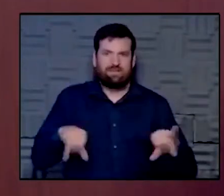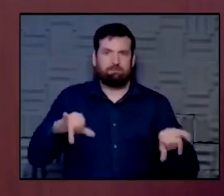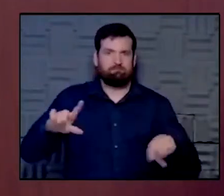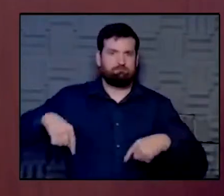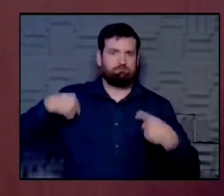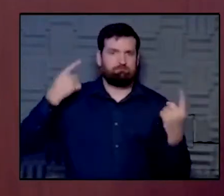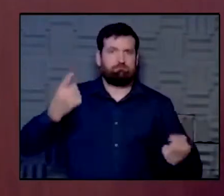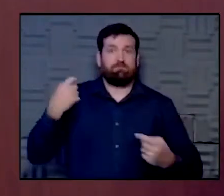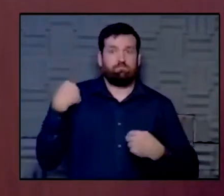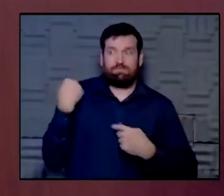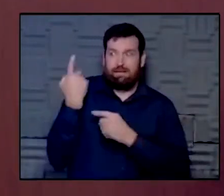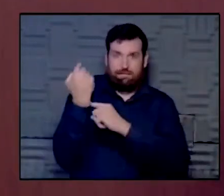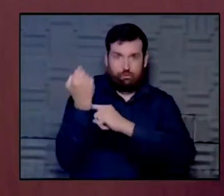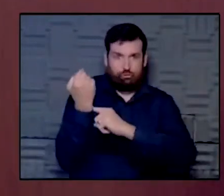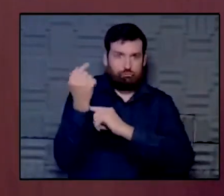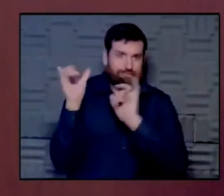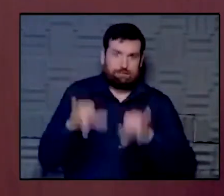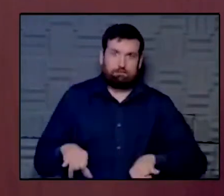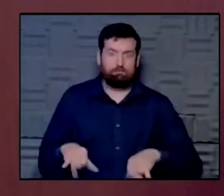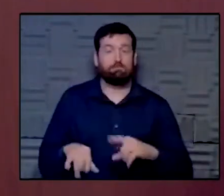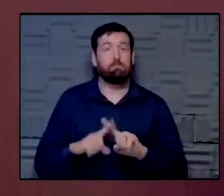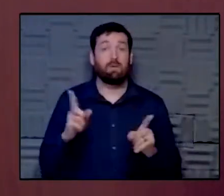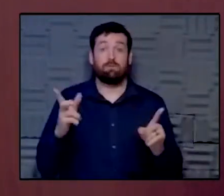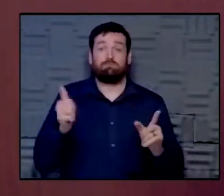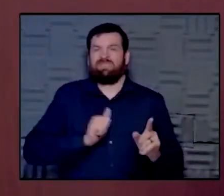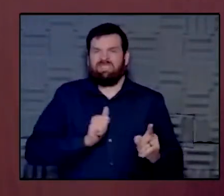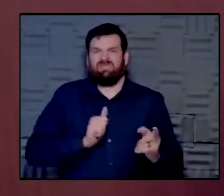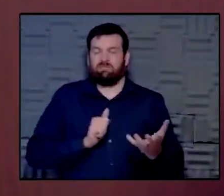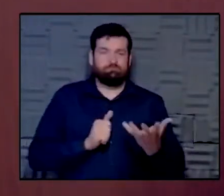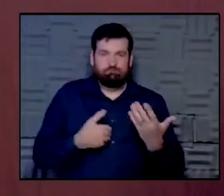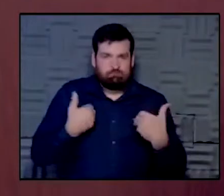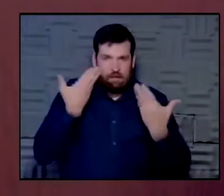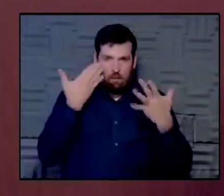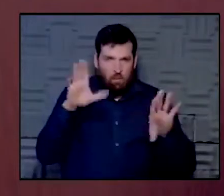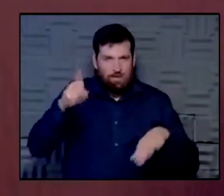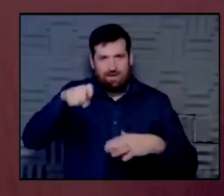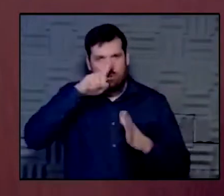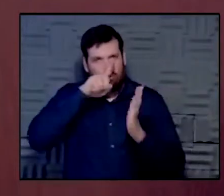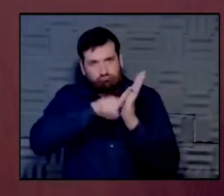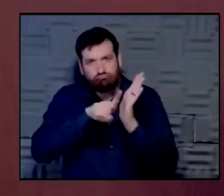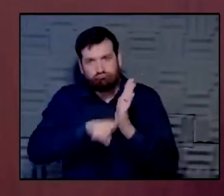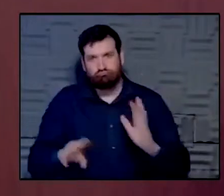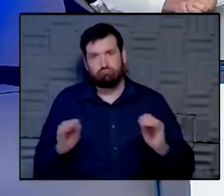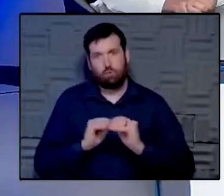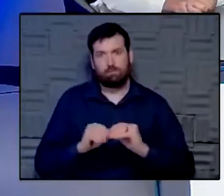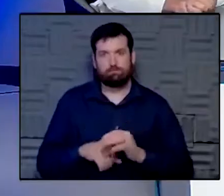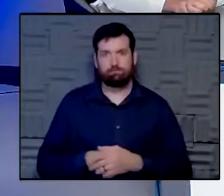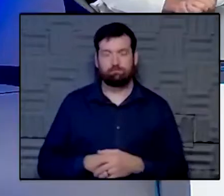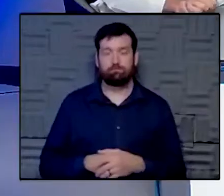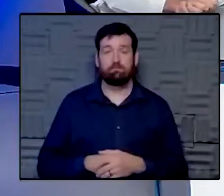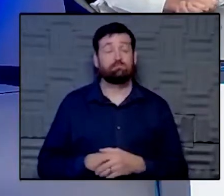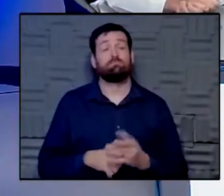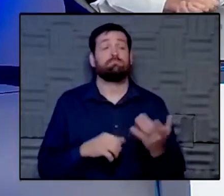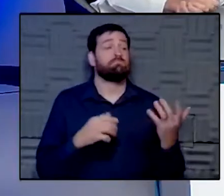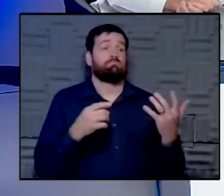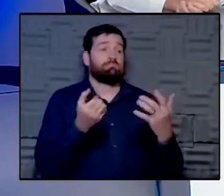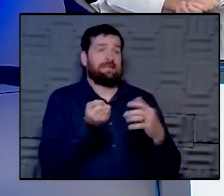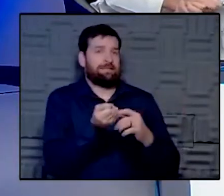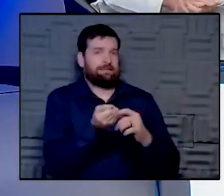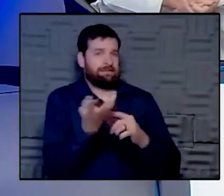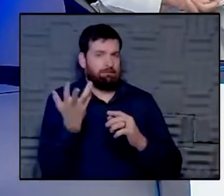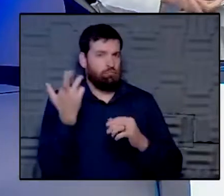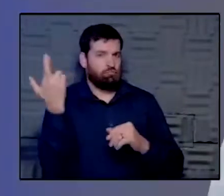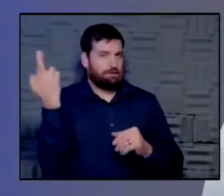have been a year ago. But I personally would need to look into that a little bit more to have the details specific to that. I think it's